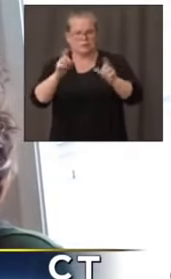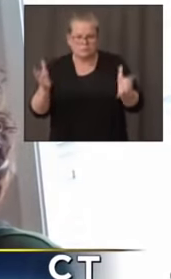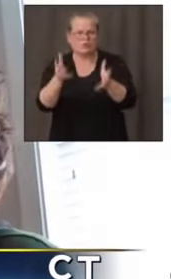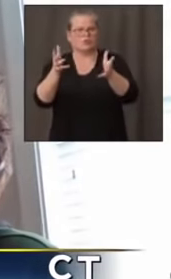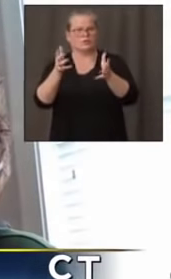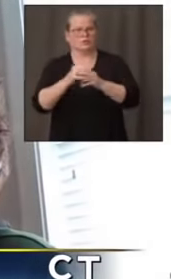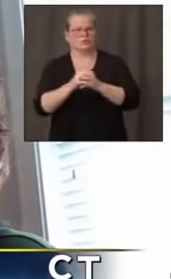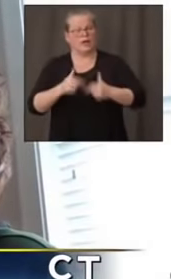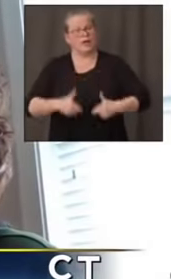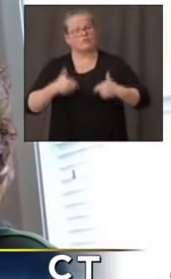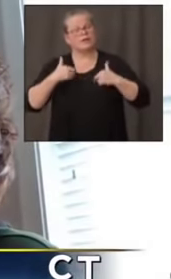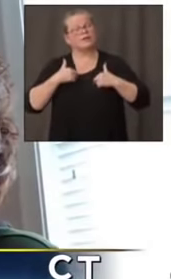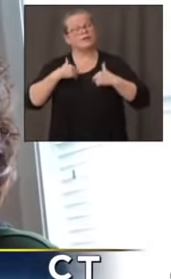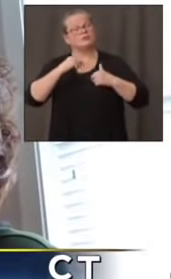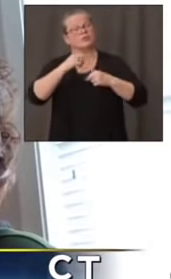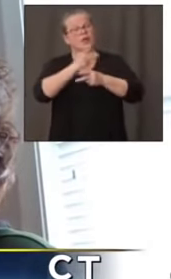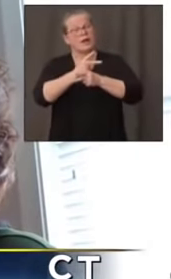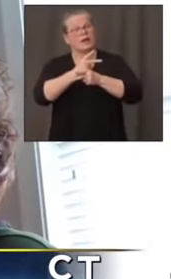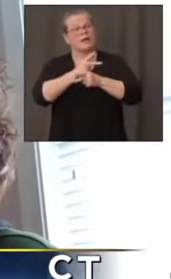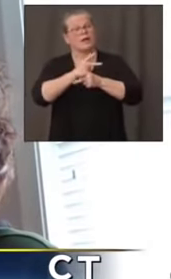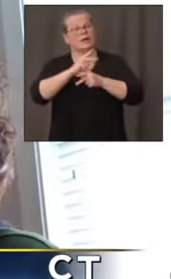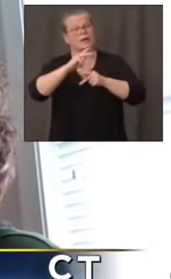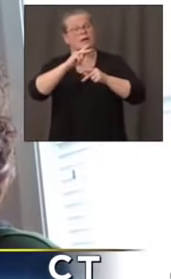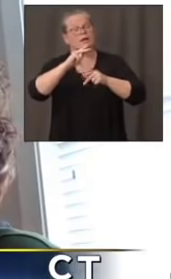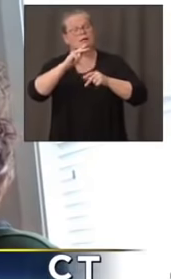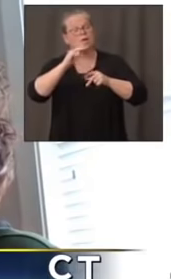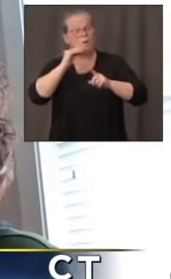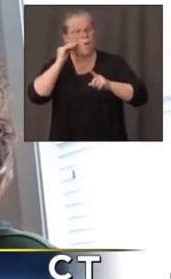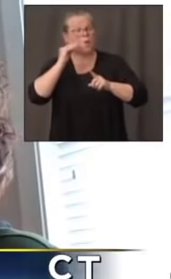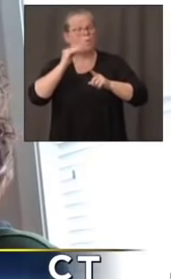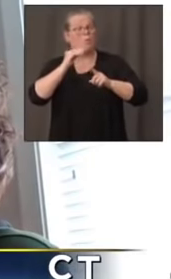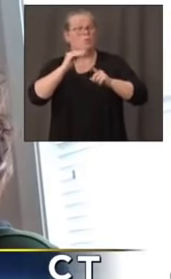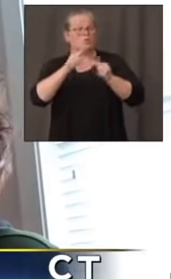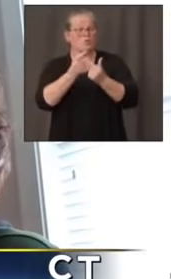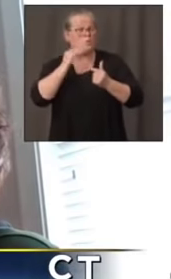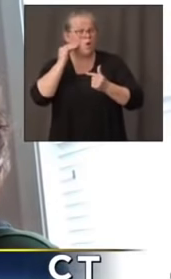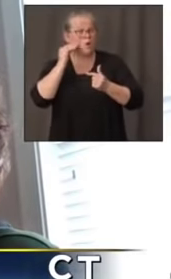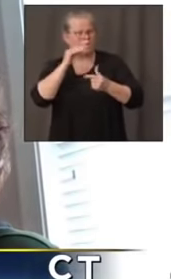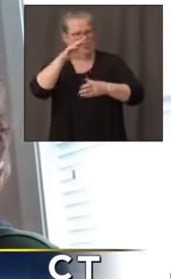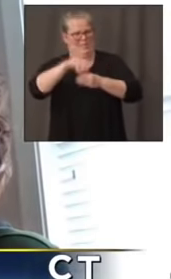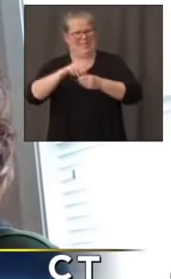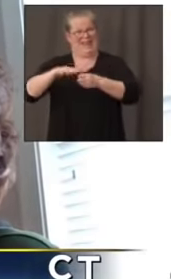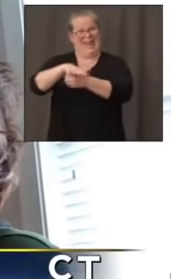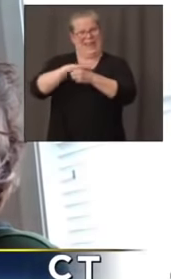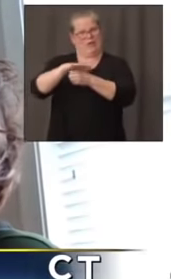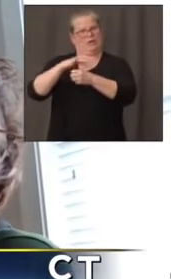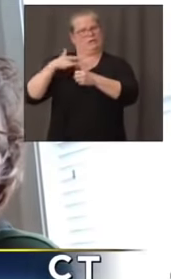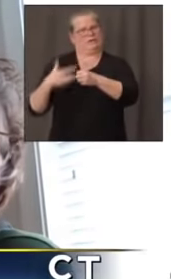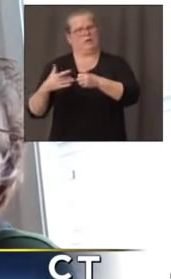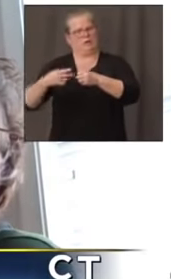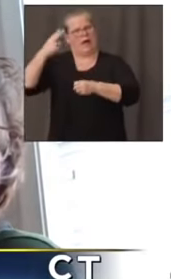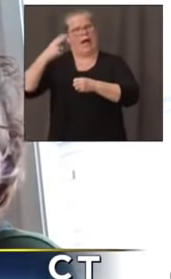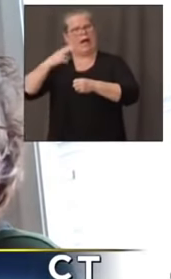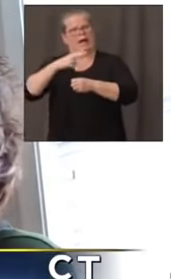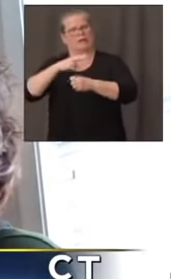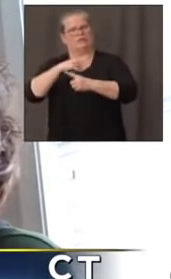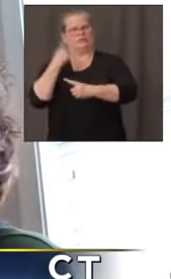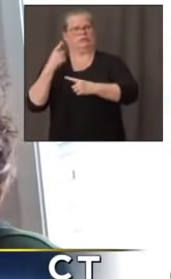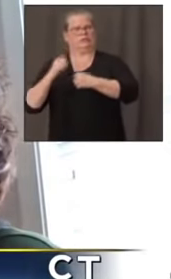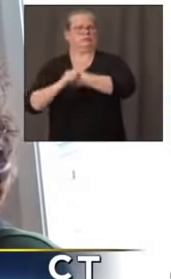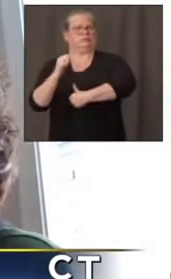residential care home that's in one of our high-risk communities, staff and residents should consider